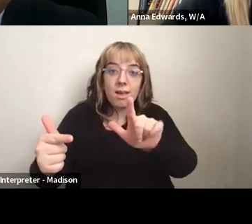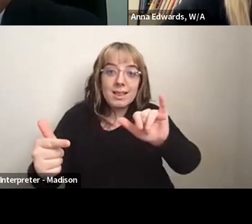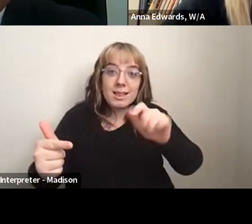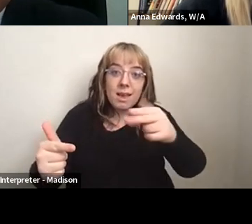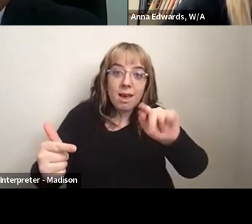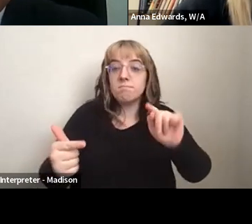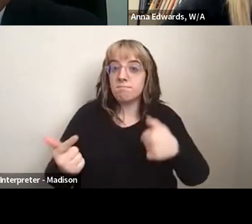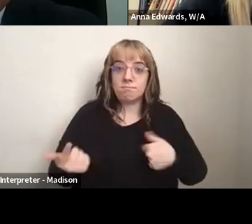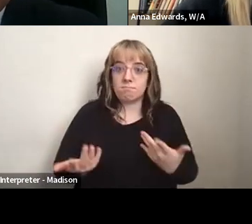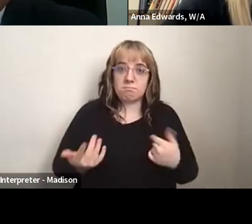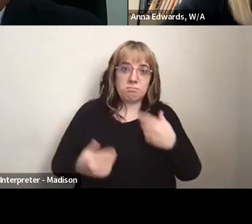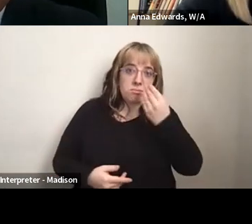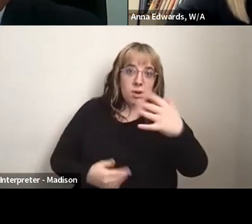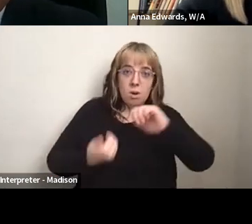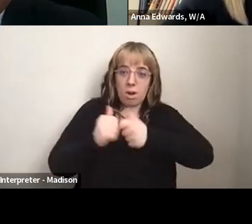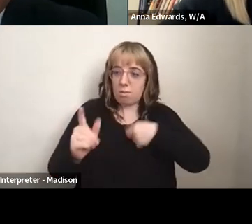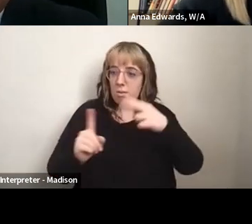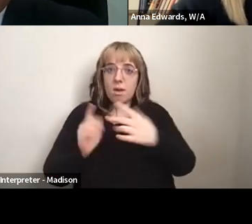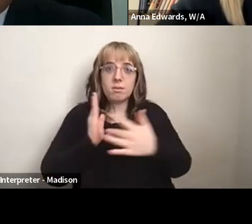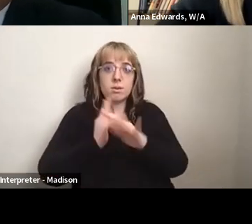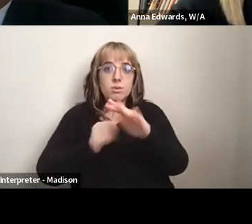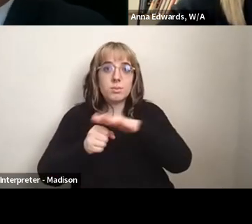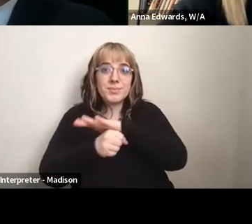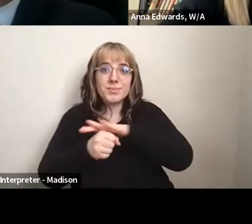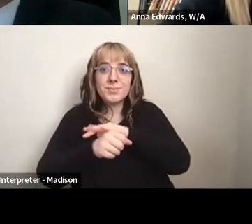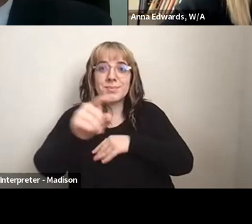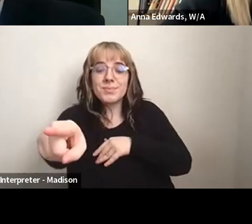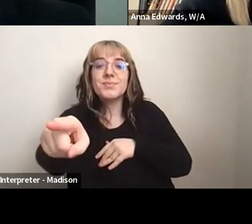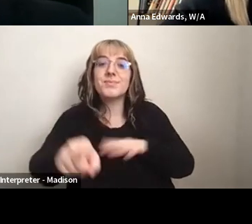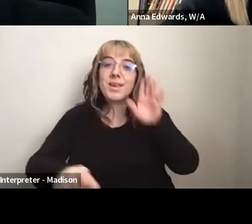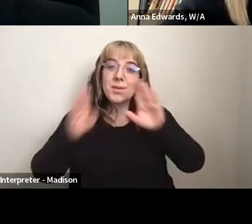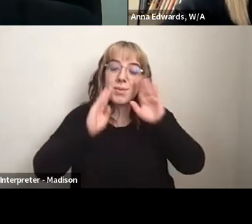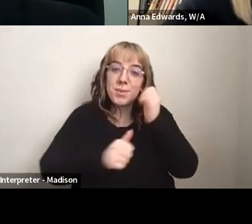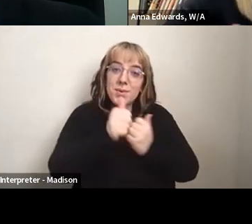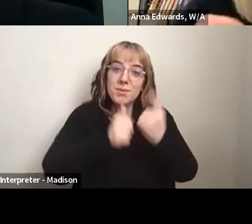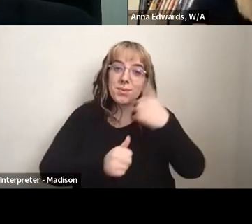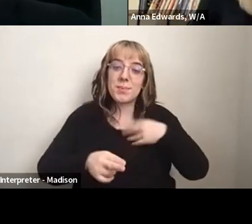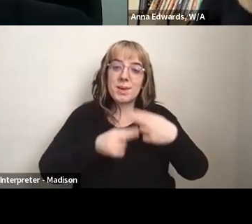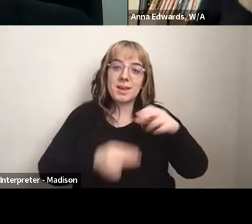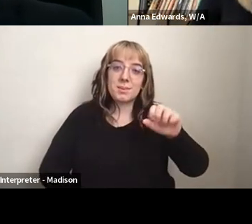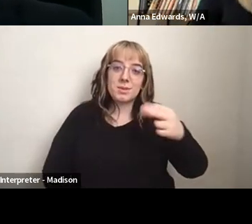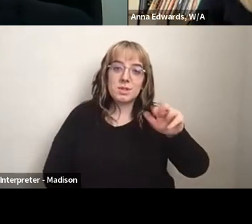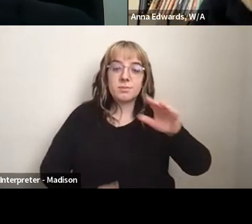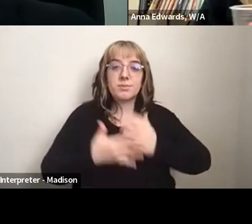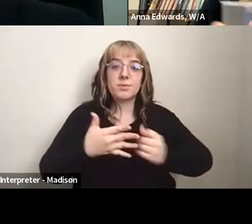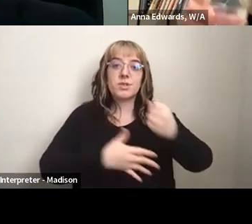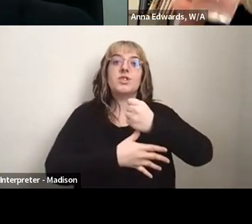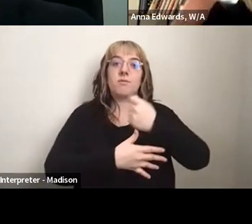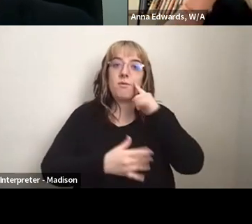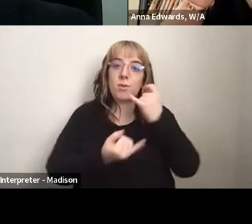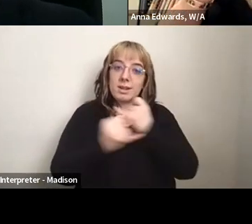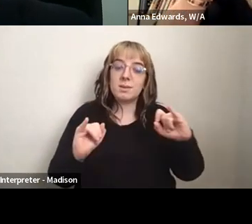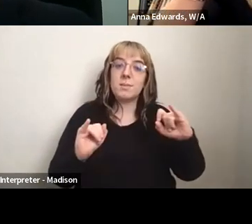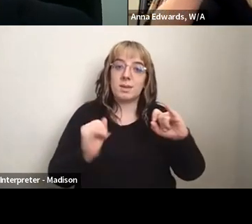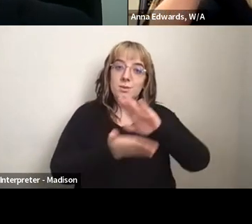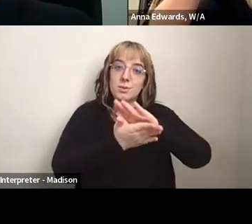playing a role in learning recovery for your districts. Great. Good afternoon, everyone. My name is Sean Bray. I'm the Chief Academic Officer for the Houston Independent School District.